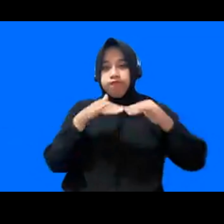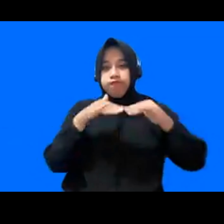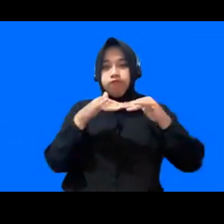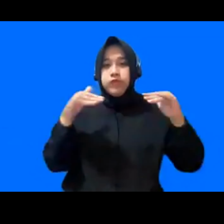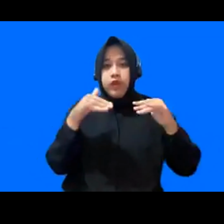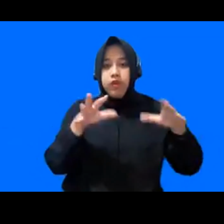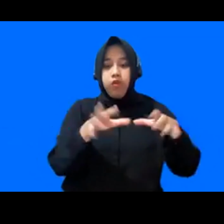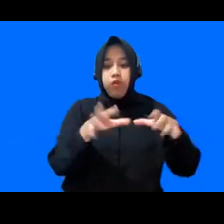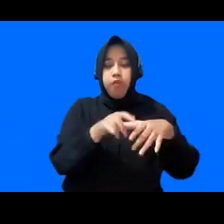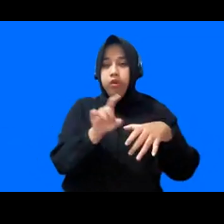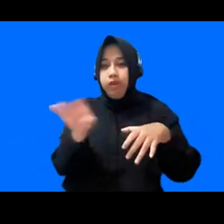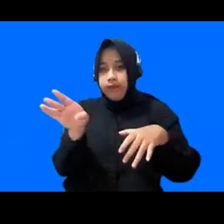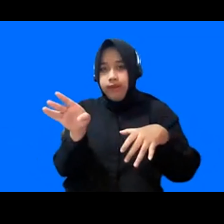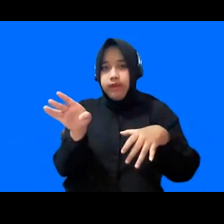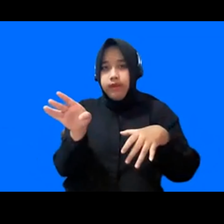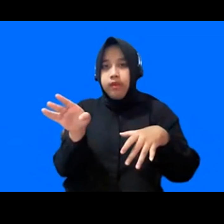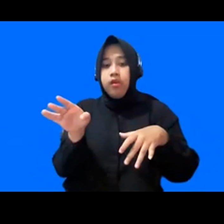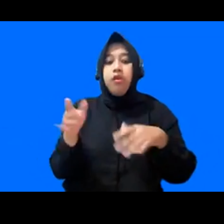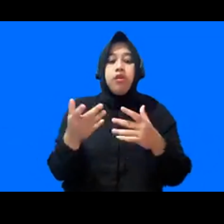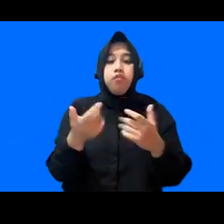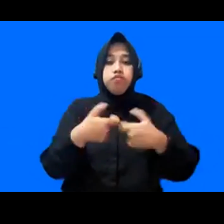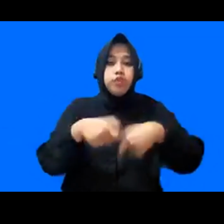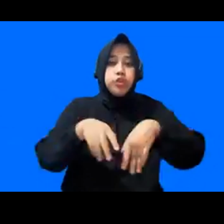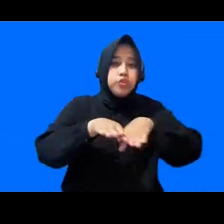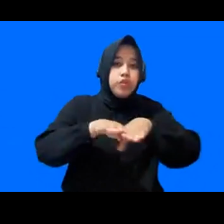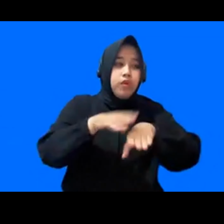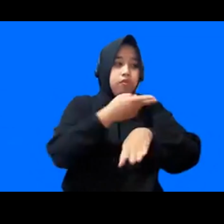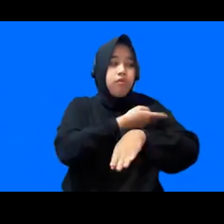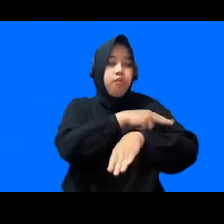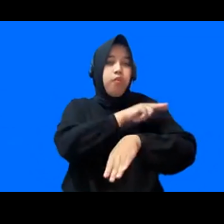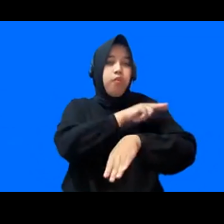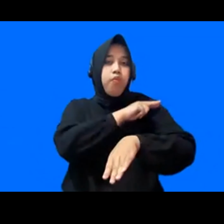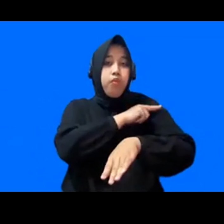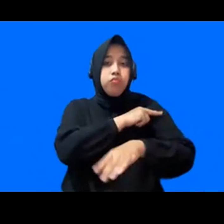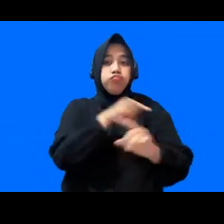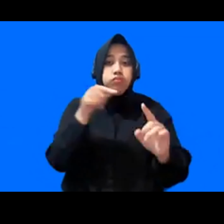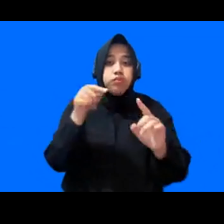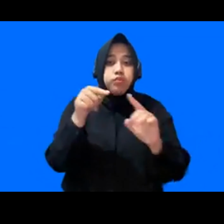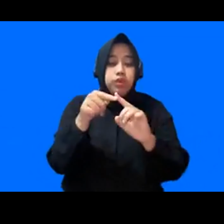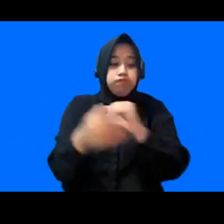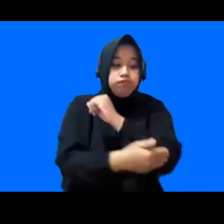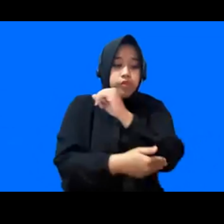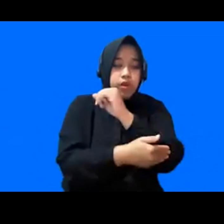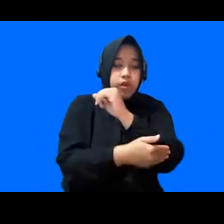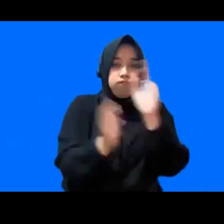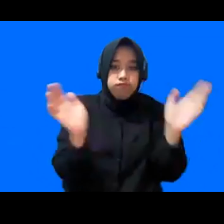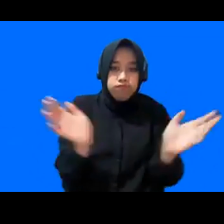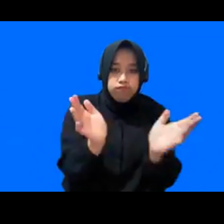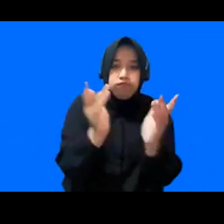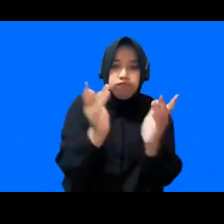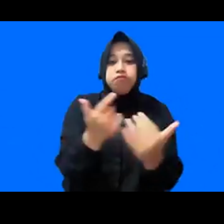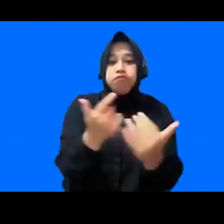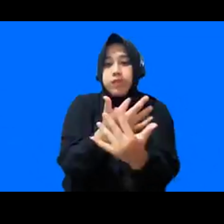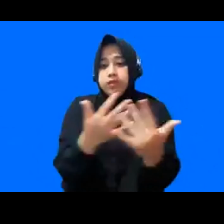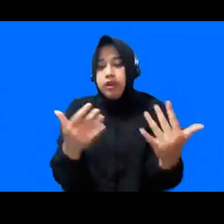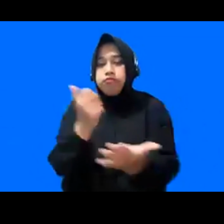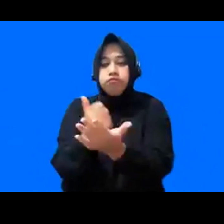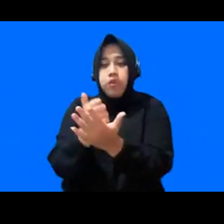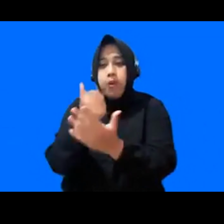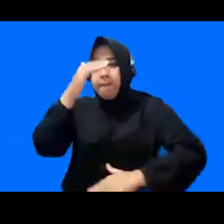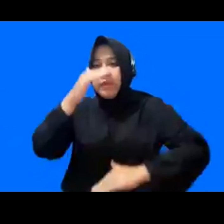enables countries to harness the contribution of all citizens, maximising opportunities for poverty reduction and sustainable economic growth.